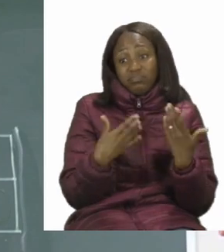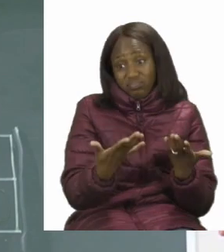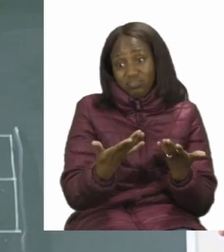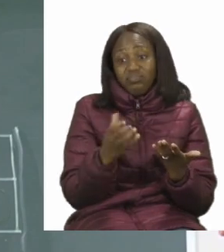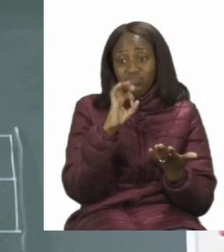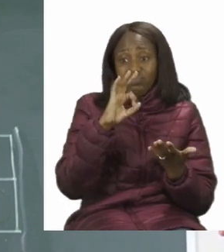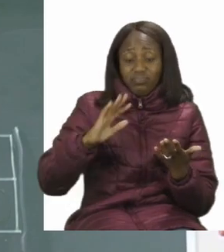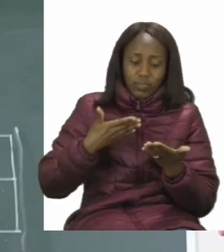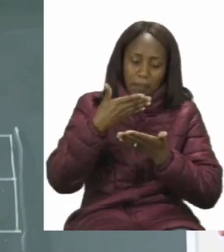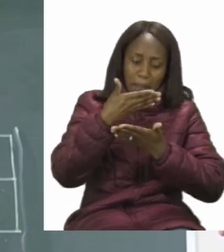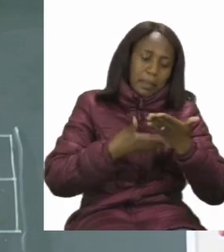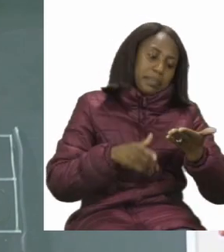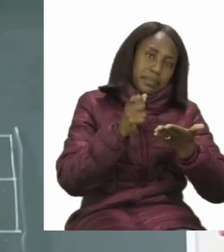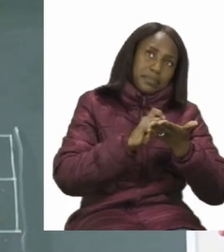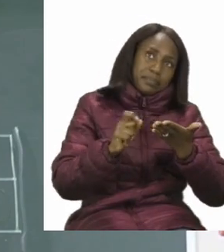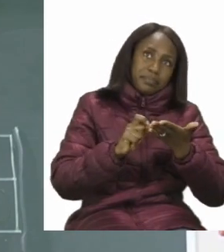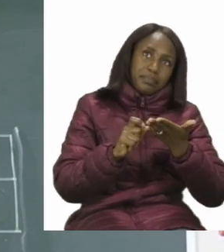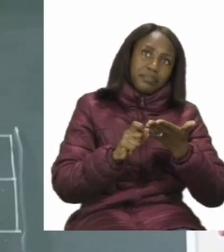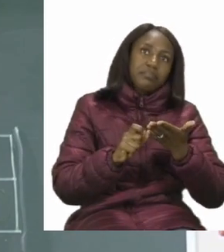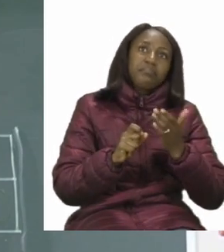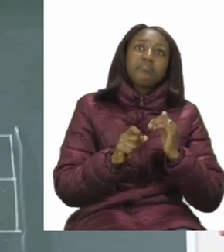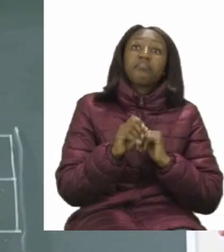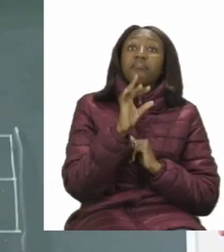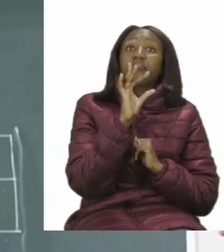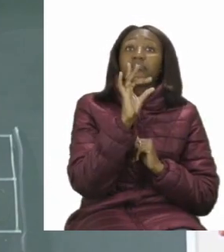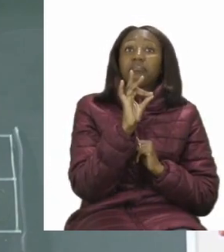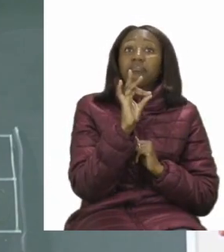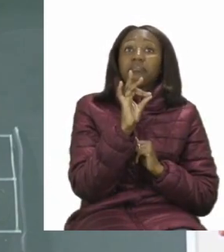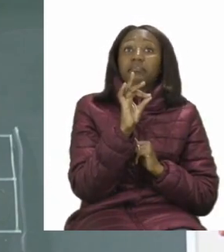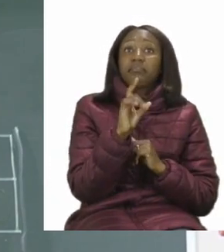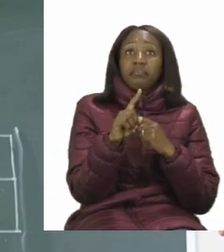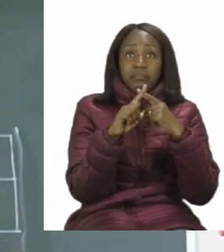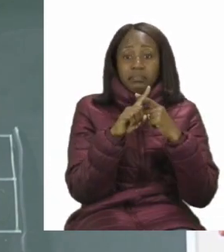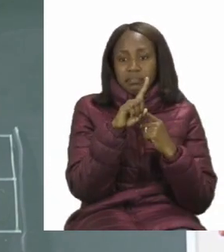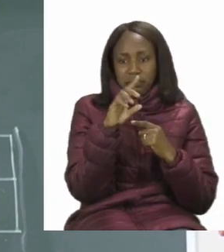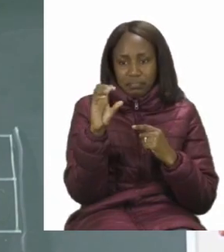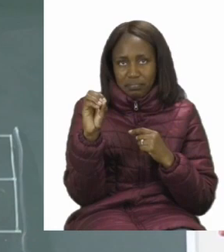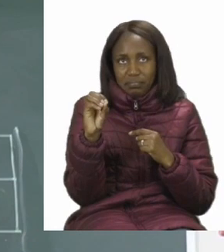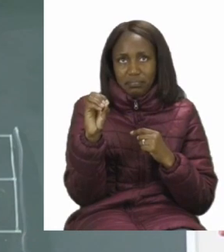down. You can say 8 times 10.